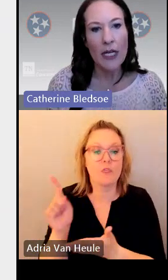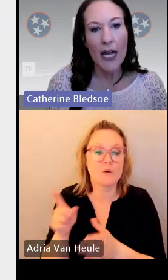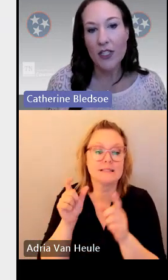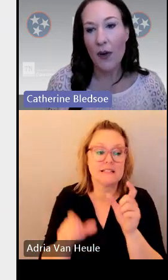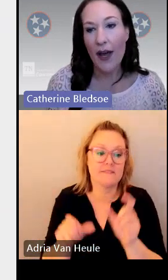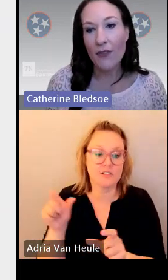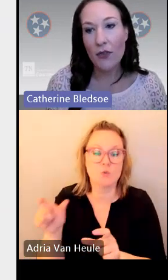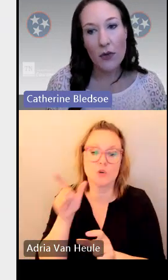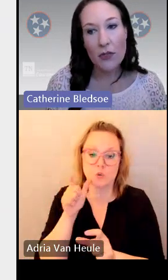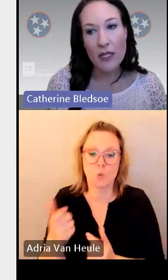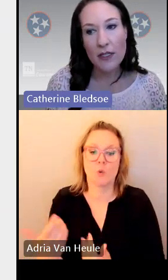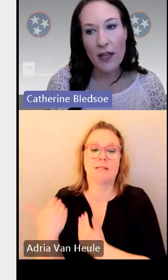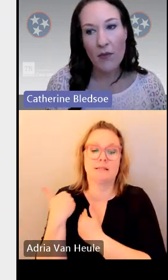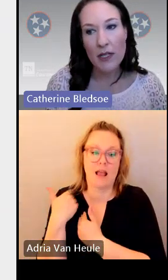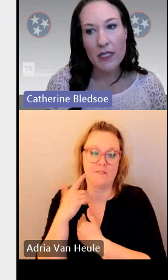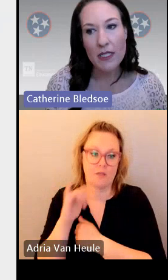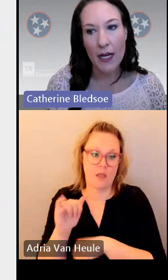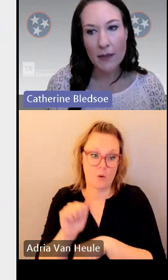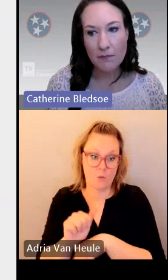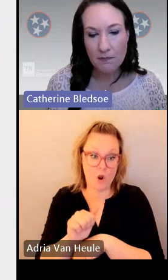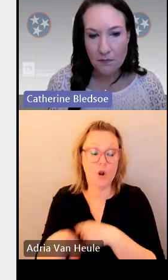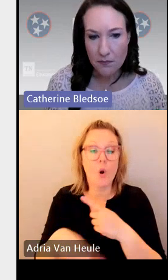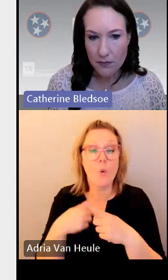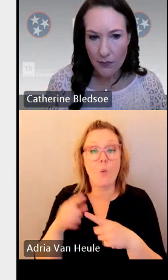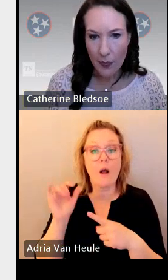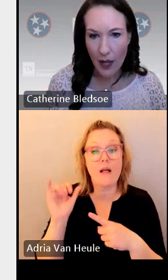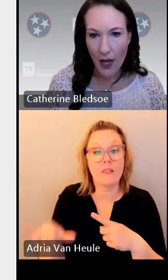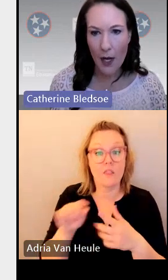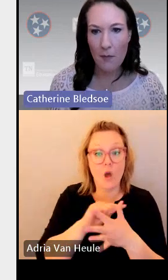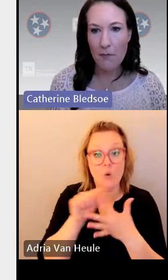work. And so after those things have been done